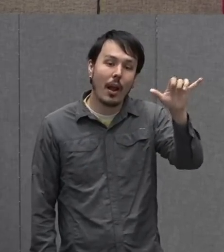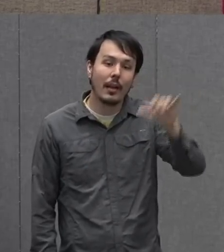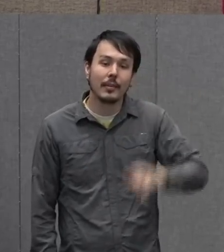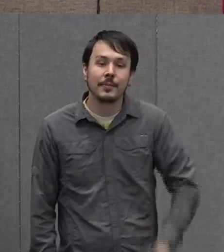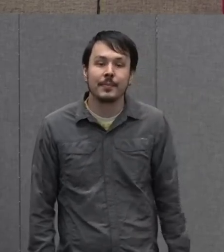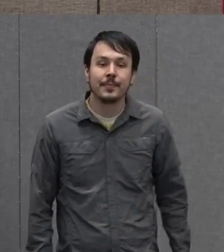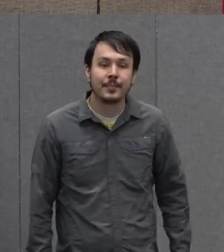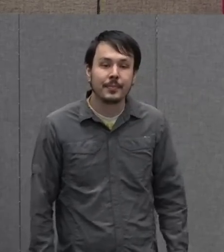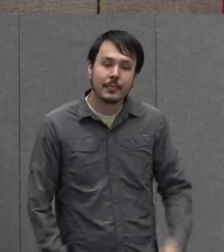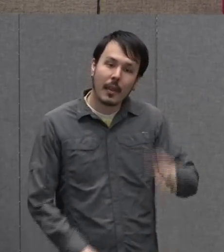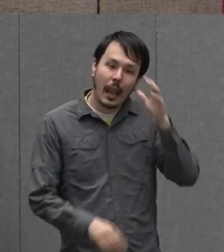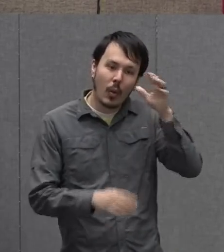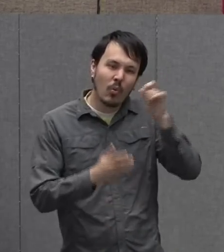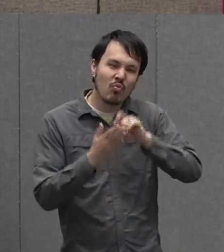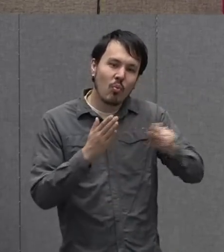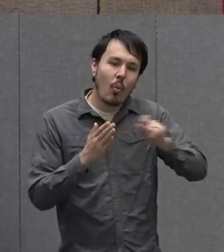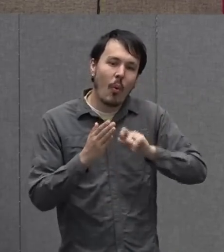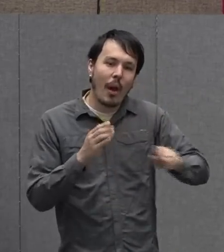M-A-Y.